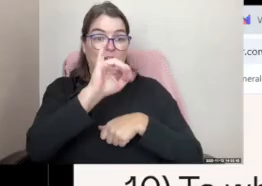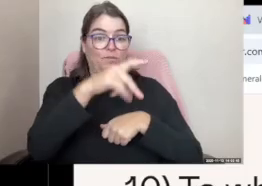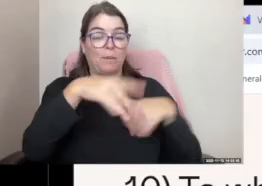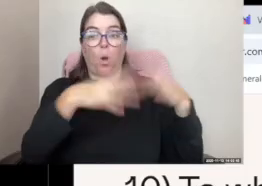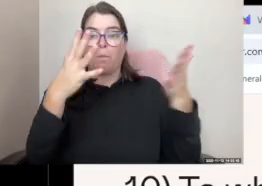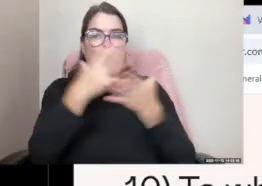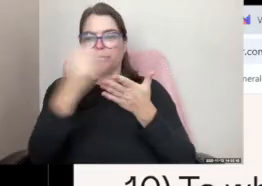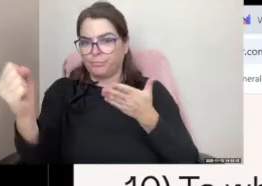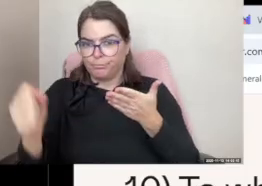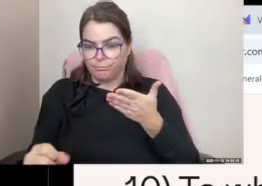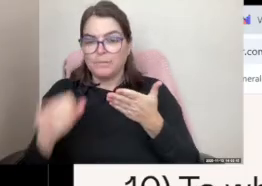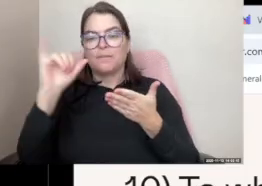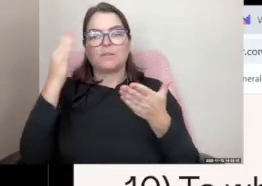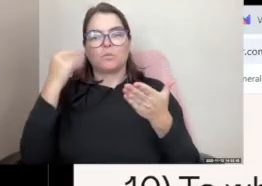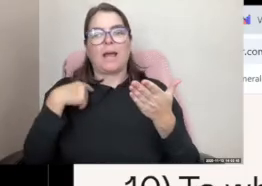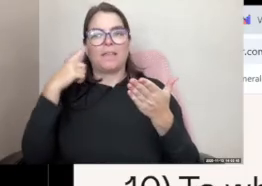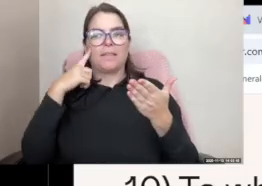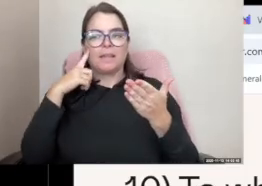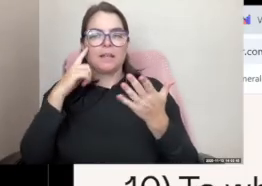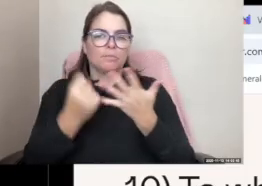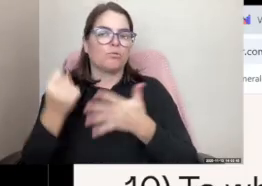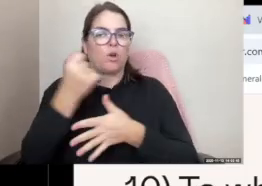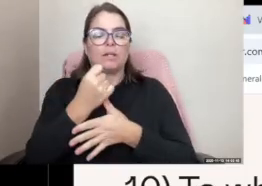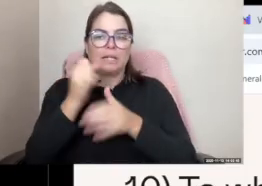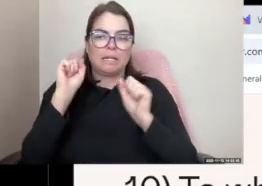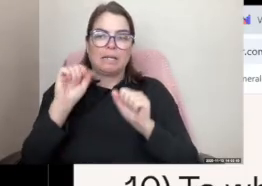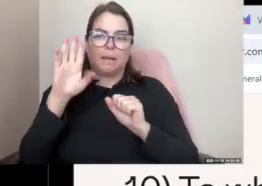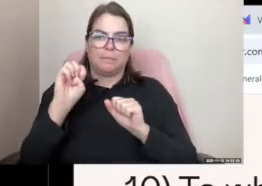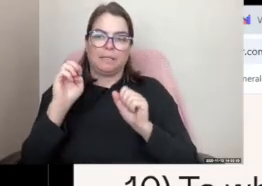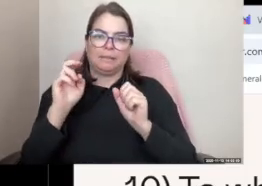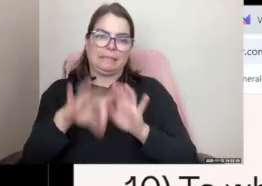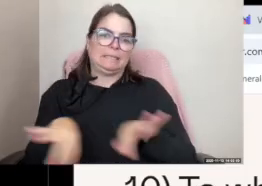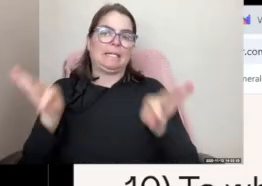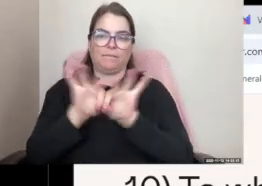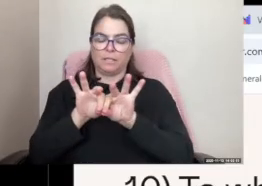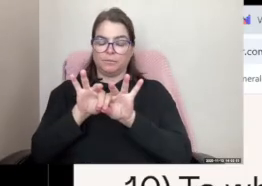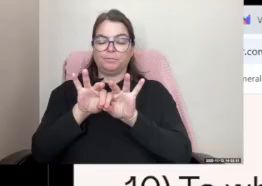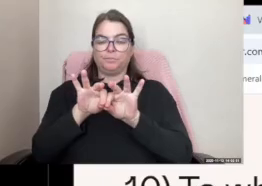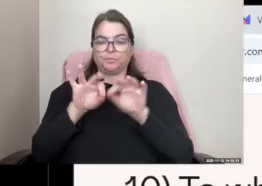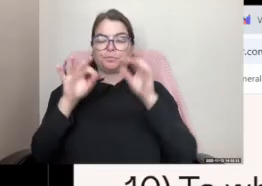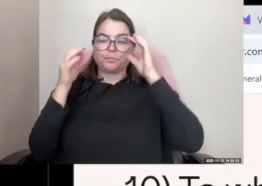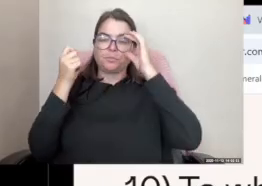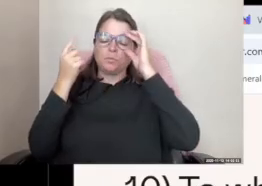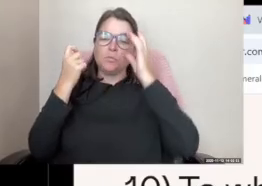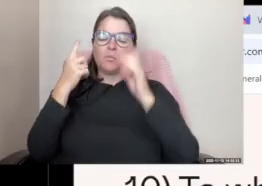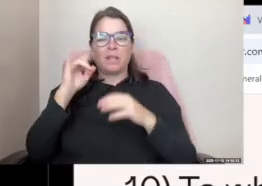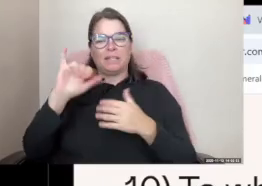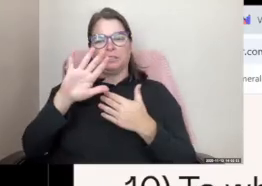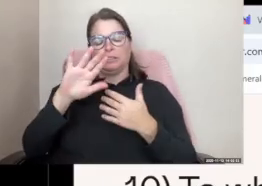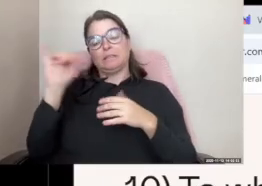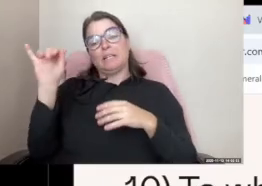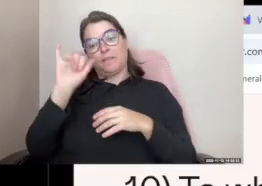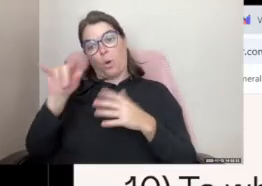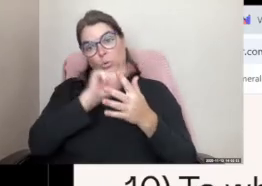to plus up dollars within the HVIP program to have that, given the need and demand that we see every time HVIP is